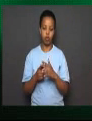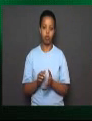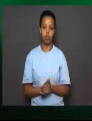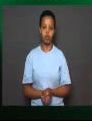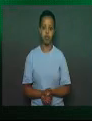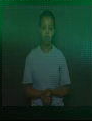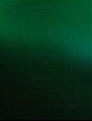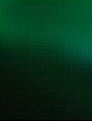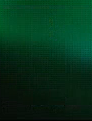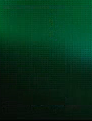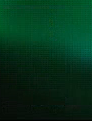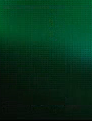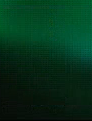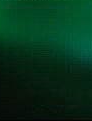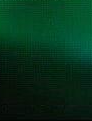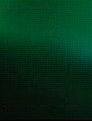Begin.